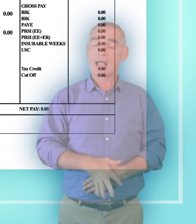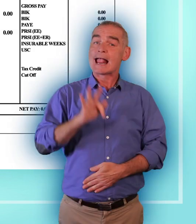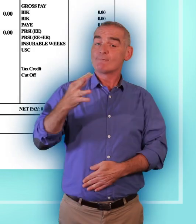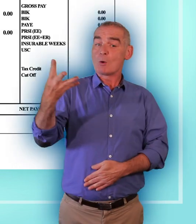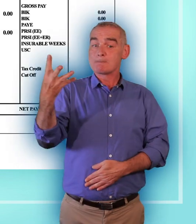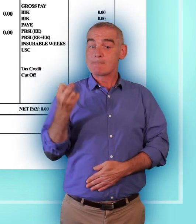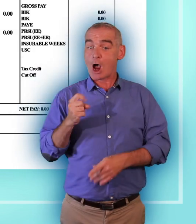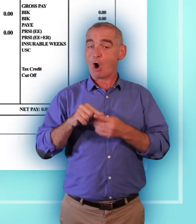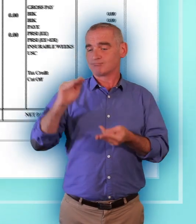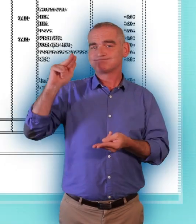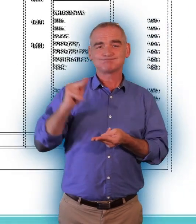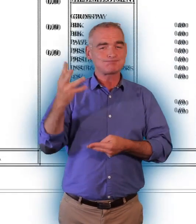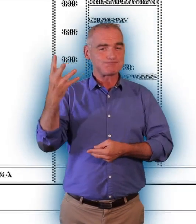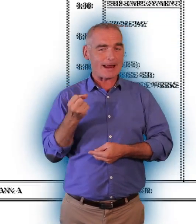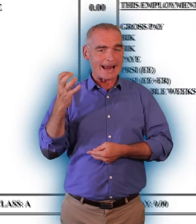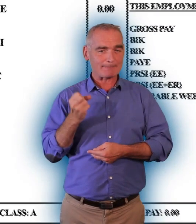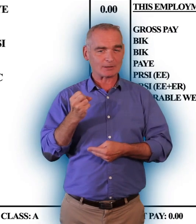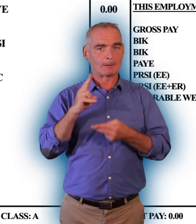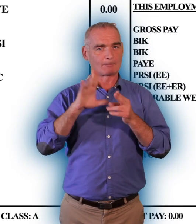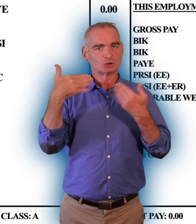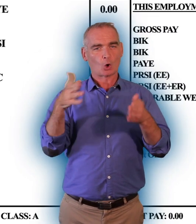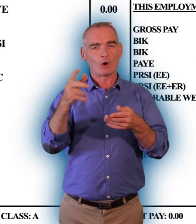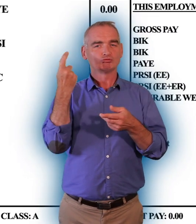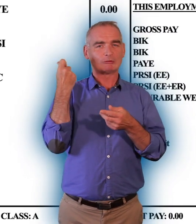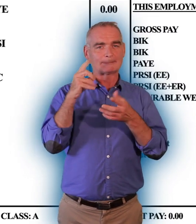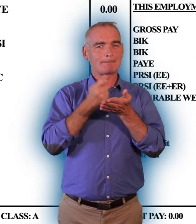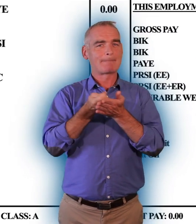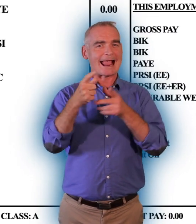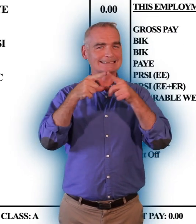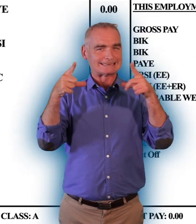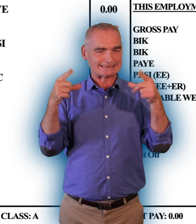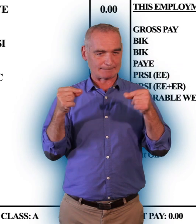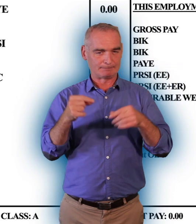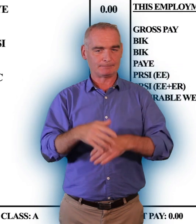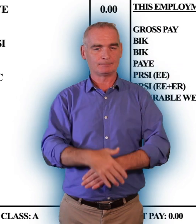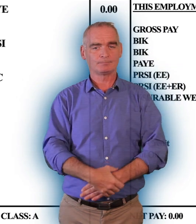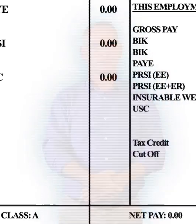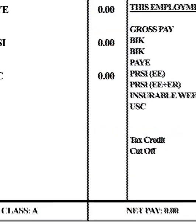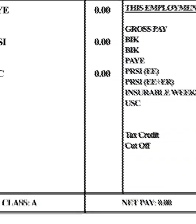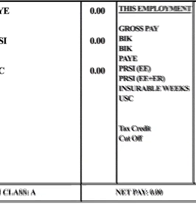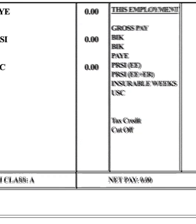If you are being paid or are on a reduced payment, send us your most recent payslips.